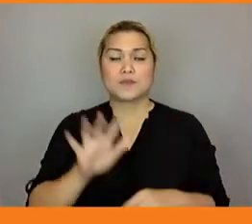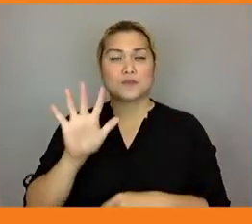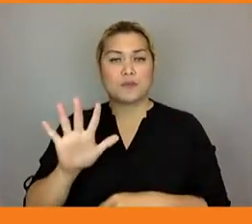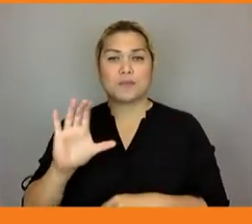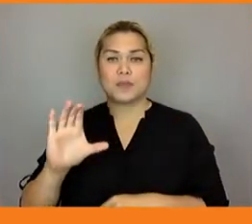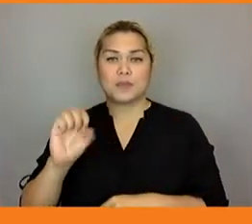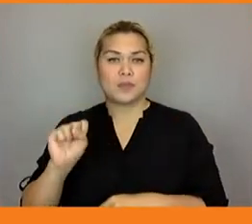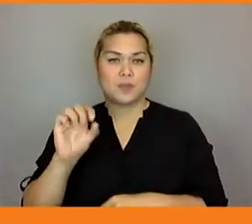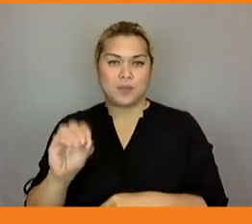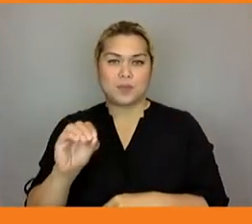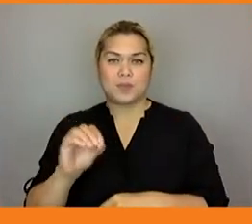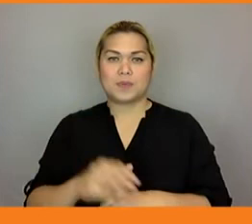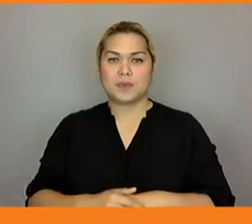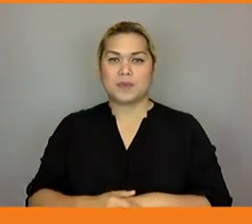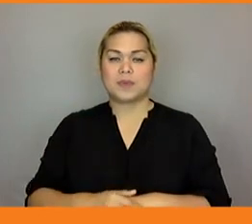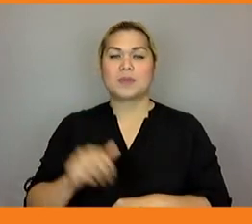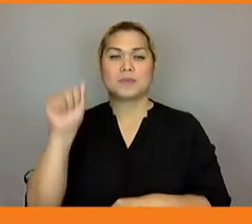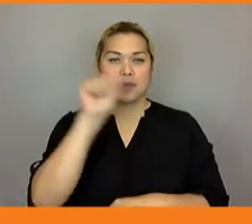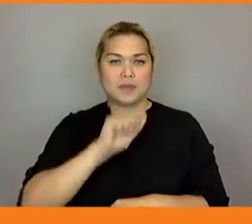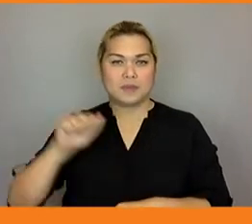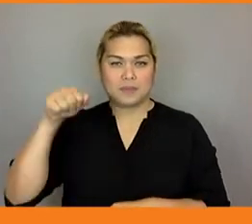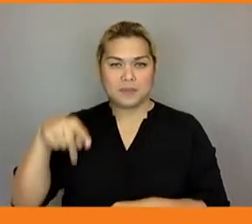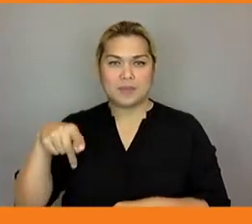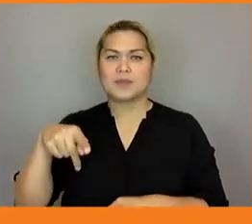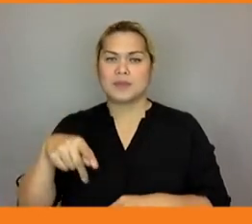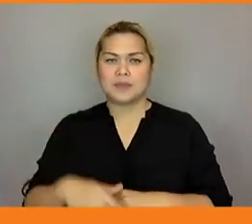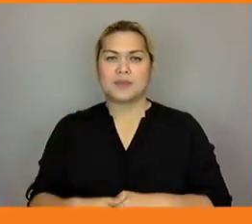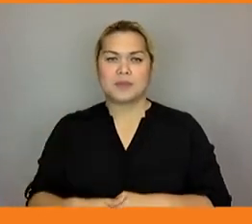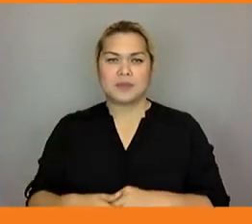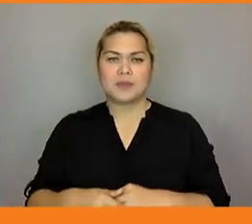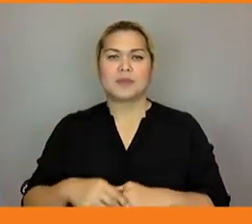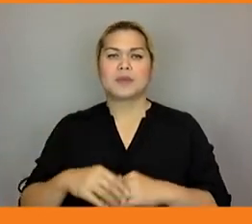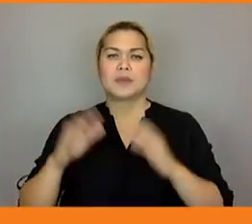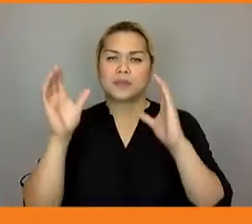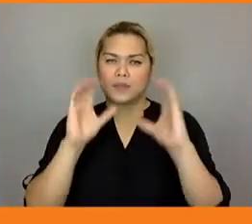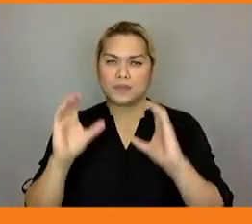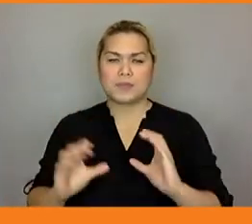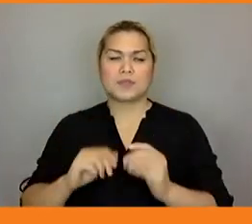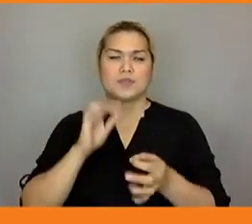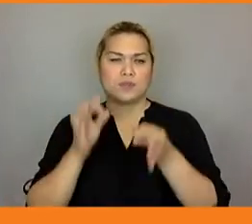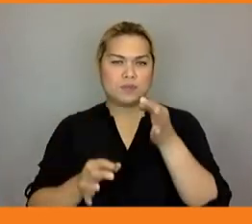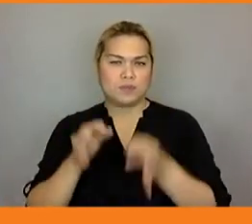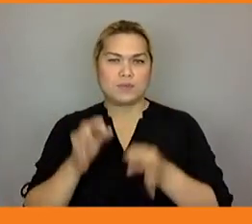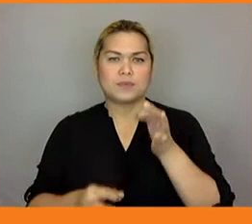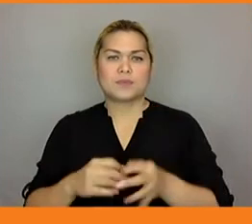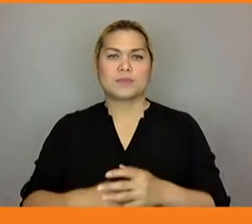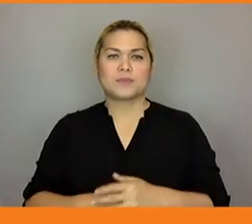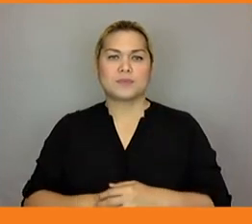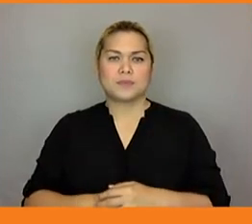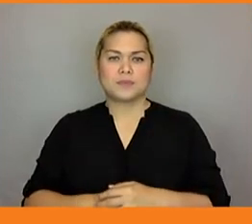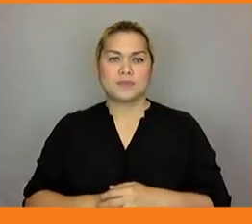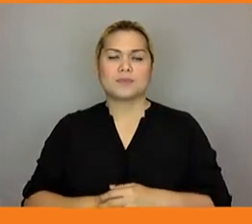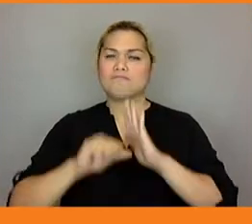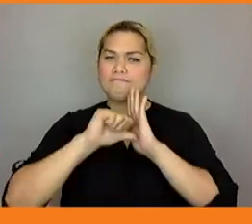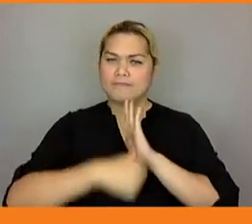the area of climate justice. Firstly, I'd like to begin by underscoring the critical role